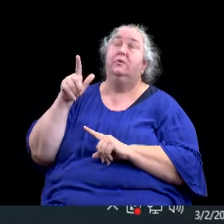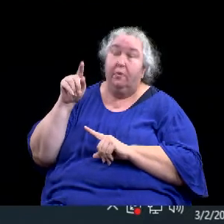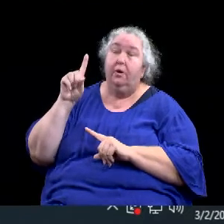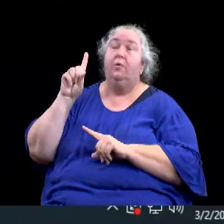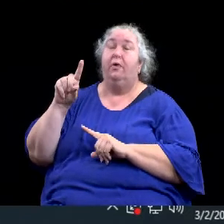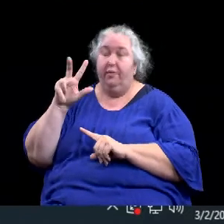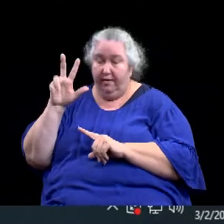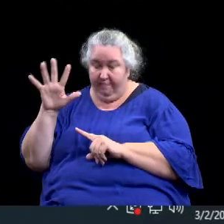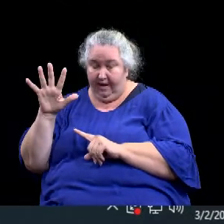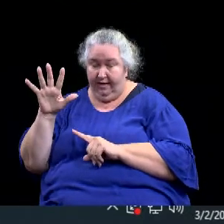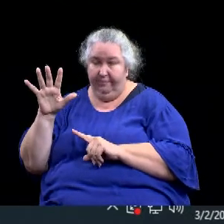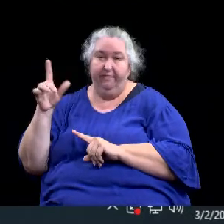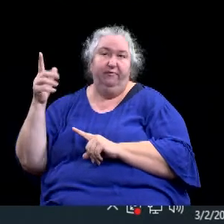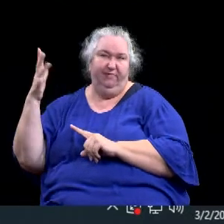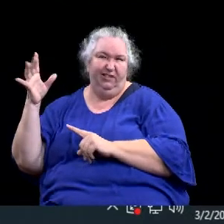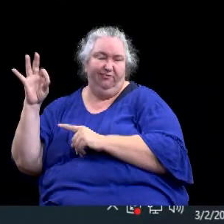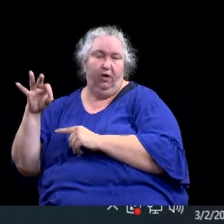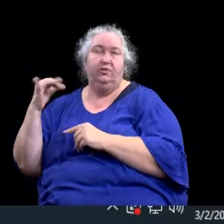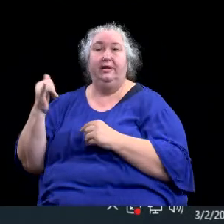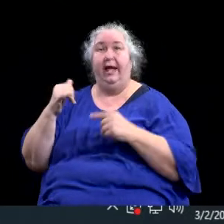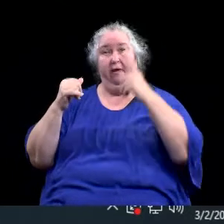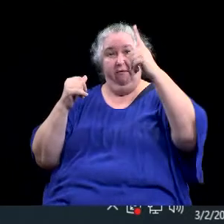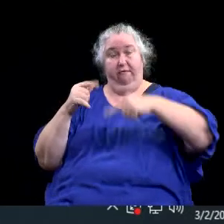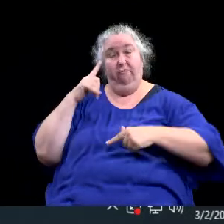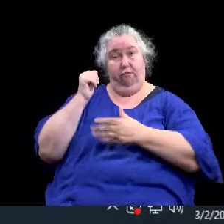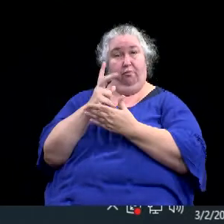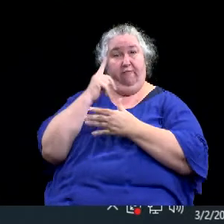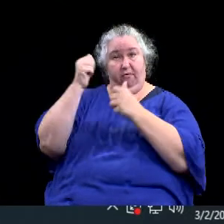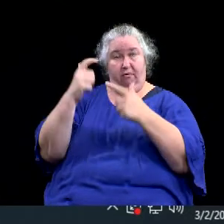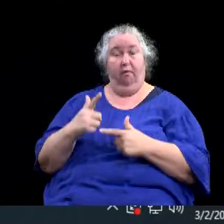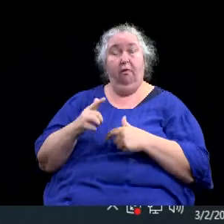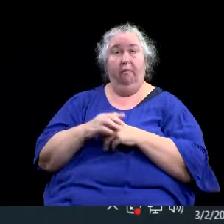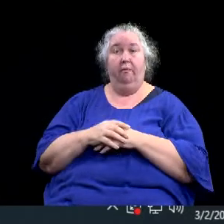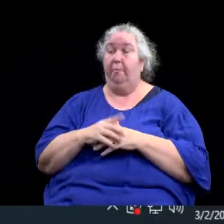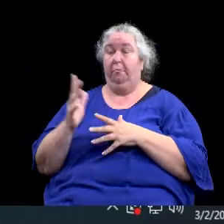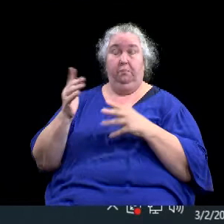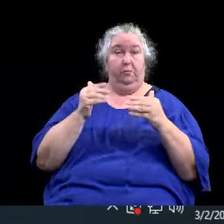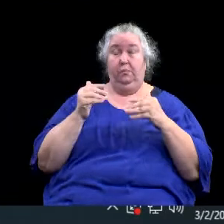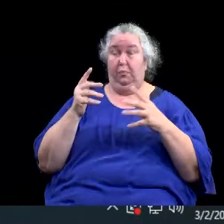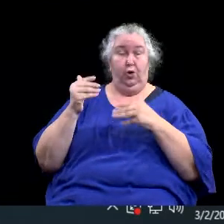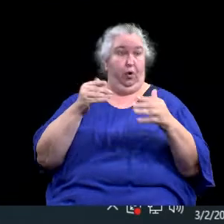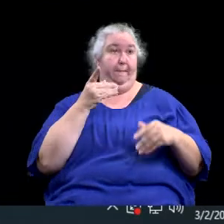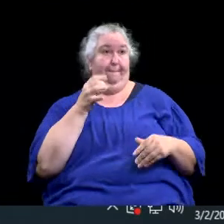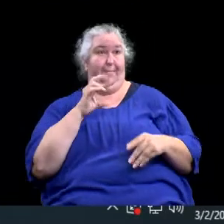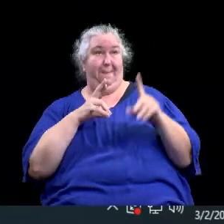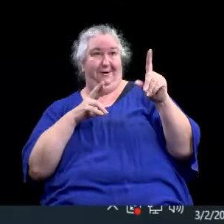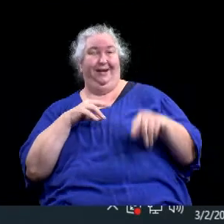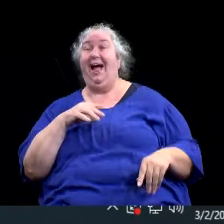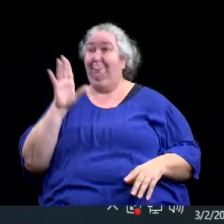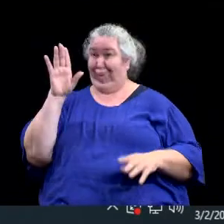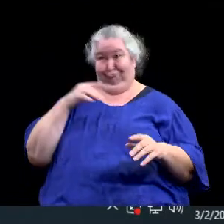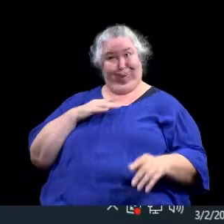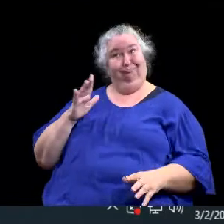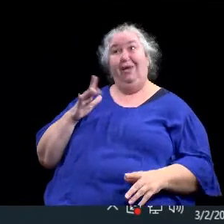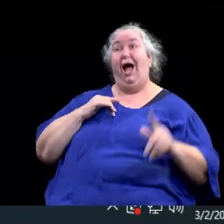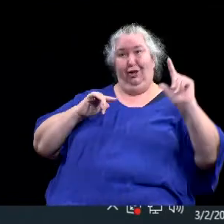approve approve. consent. Go ahead, Councilmember Palmer. I'm sorry. No, I'll second you, Mayor Pro Tem.